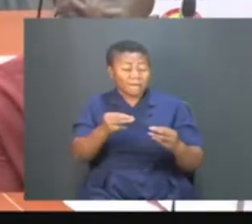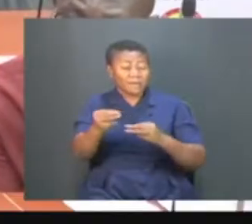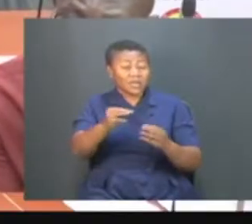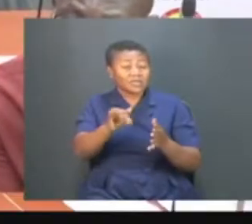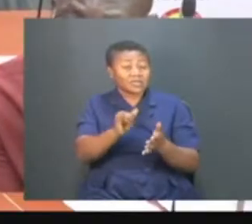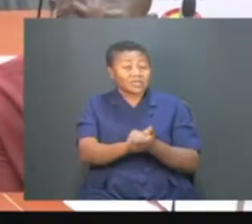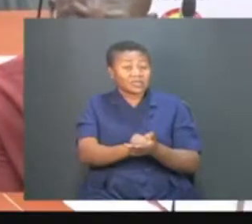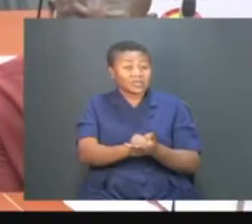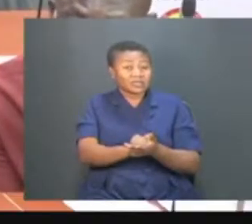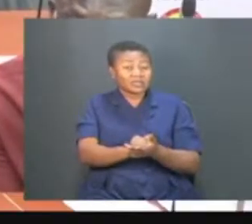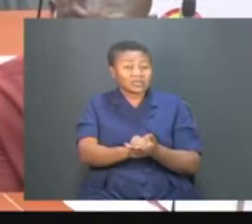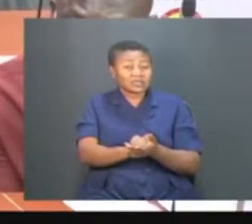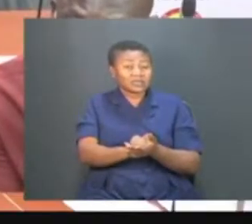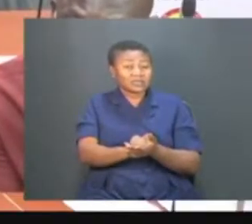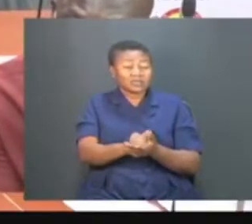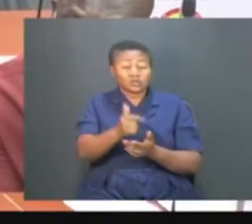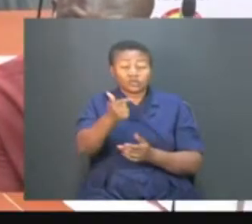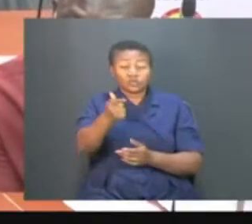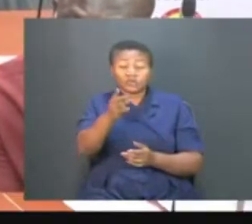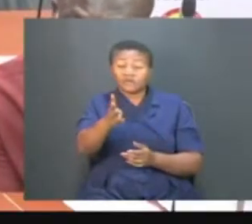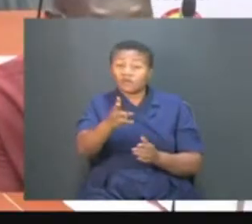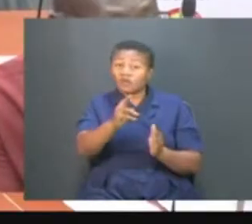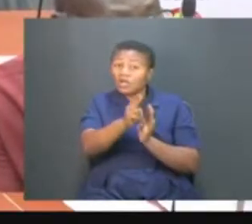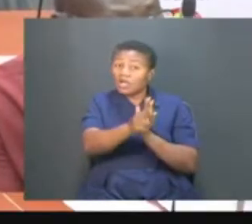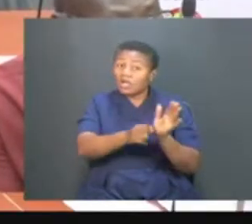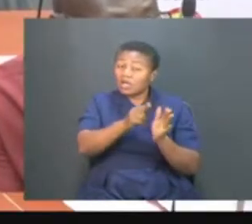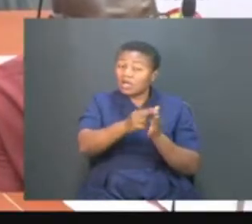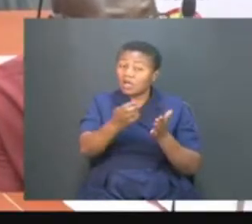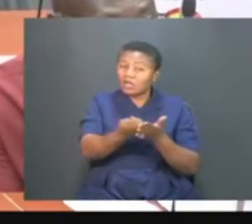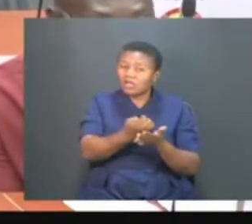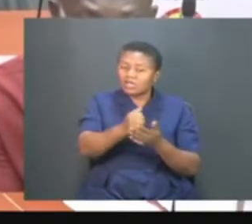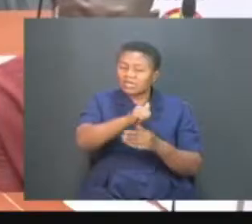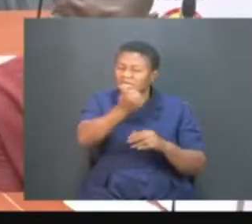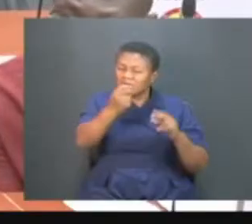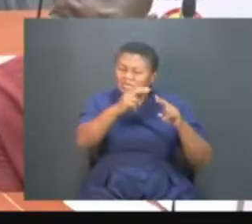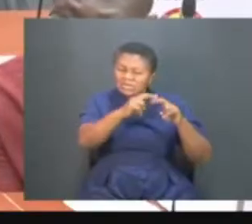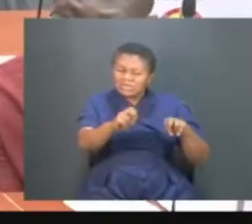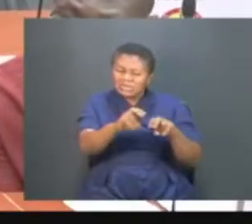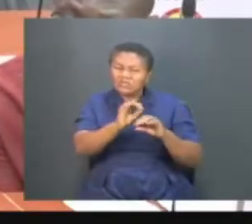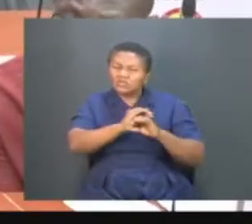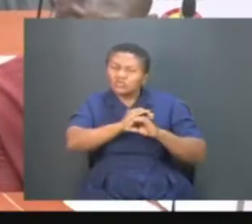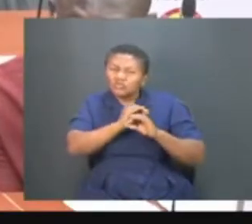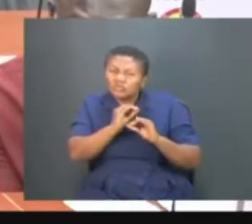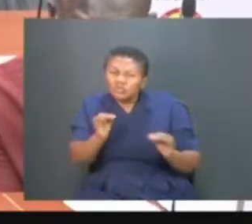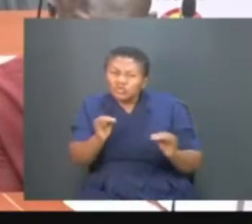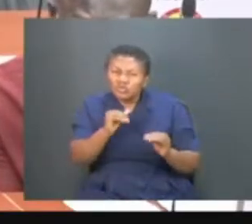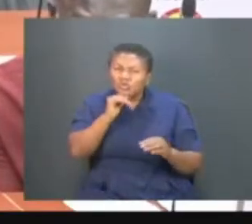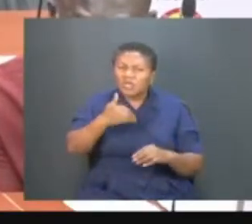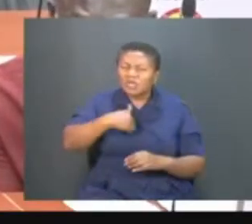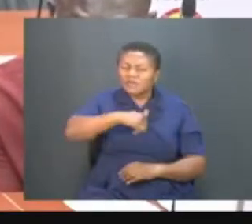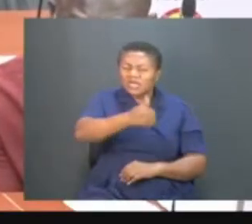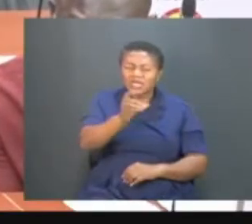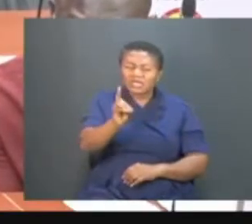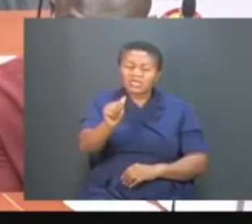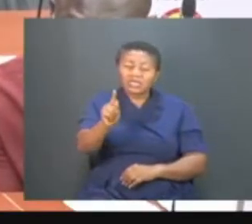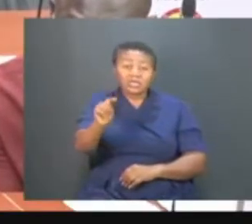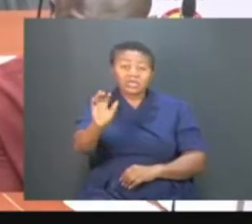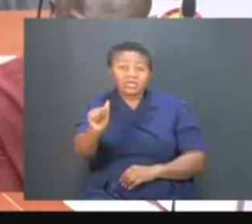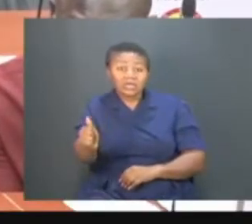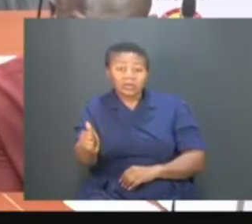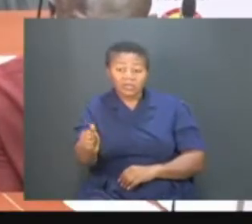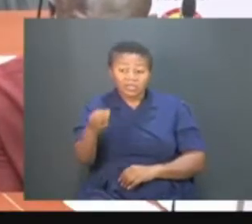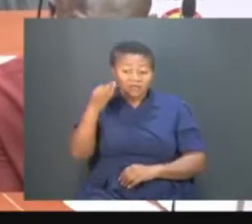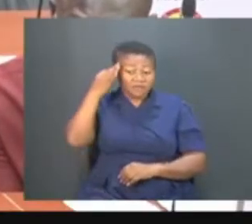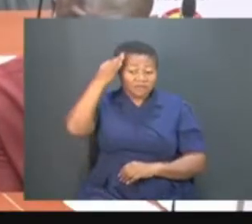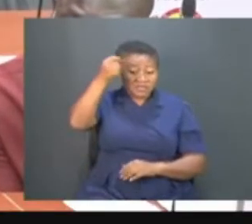through 24-hour economy. They never conducted any research. They don't have any data backing it. They don't know the future of